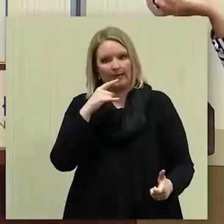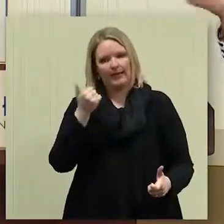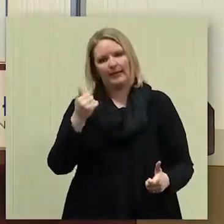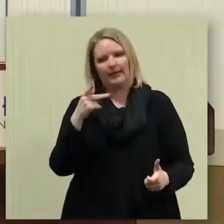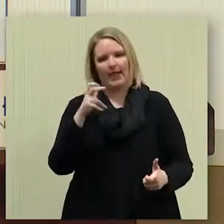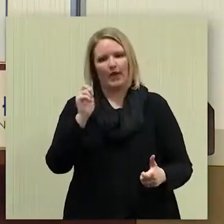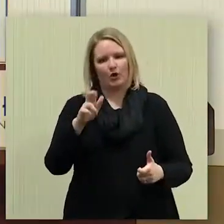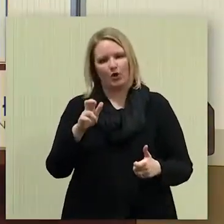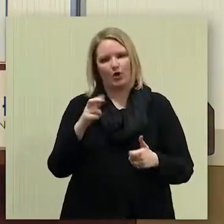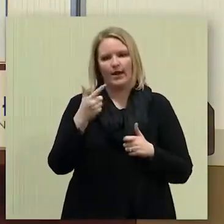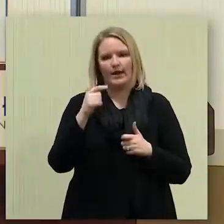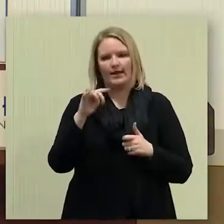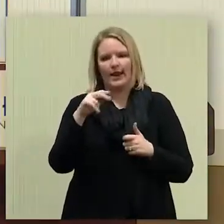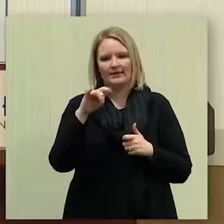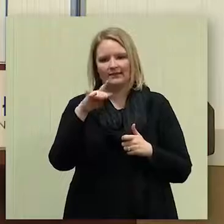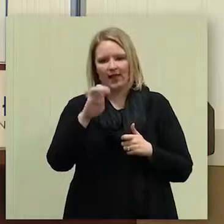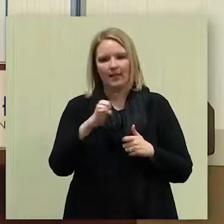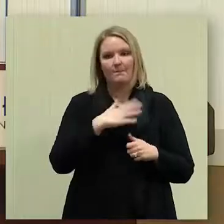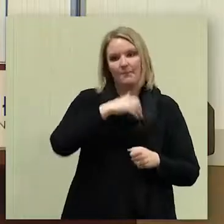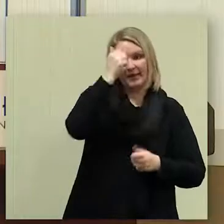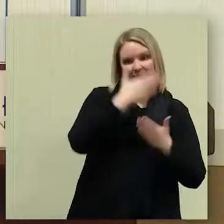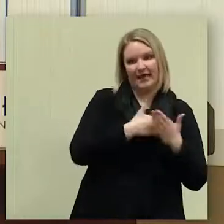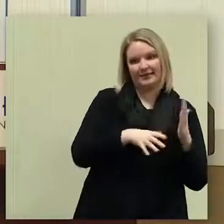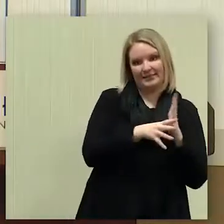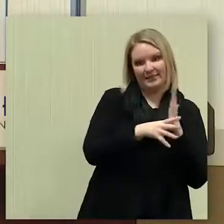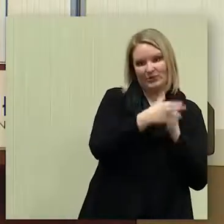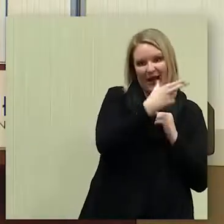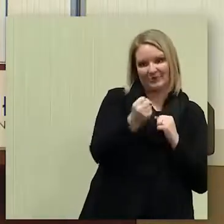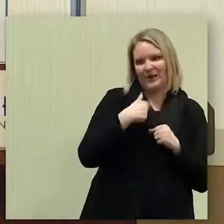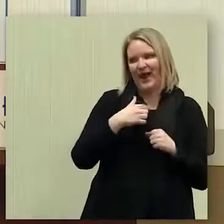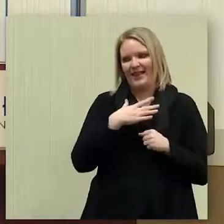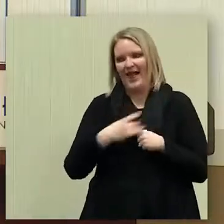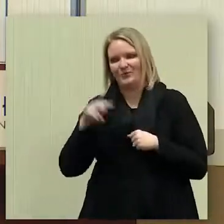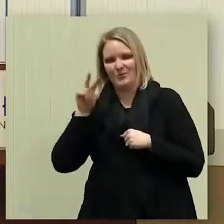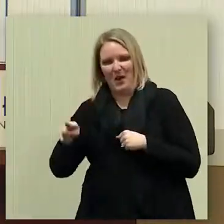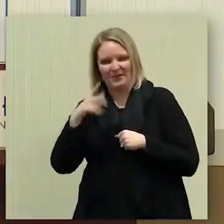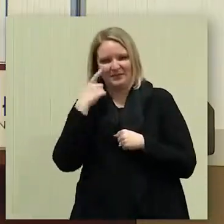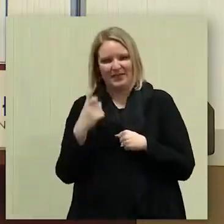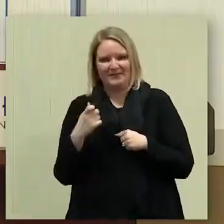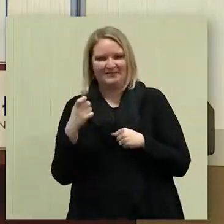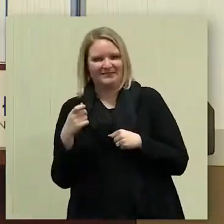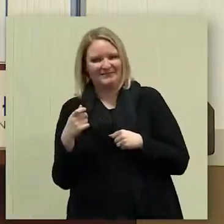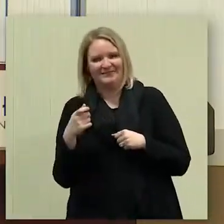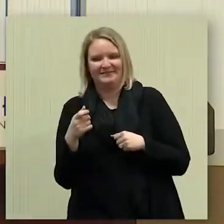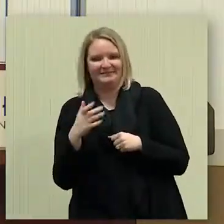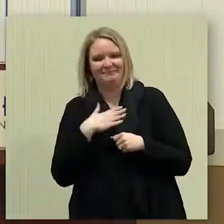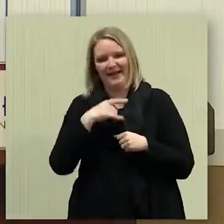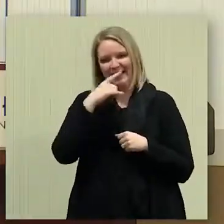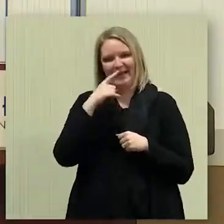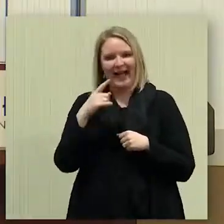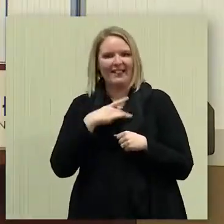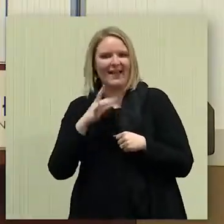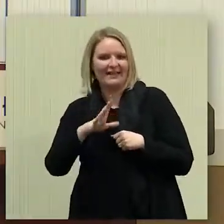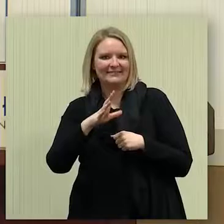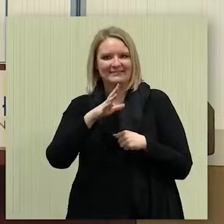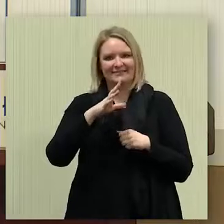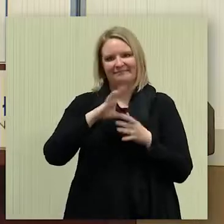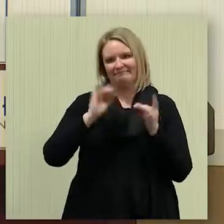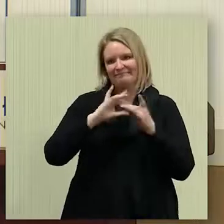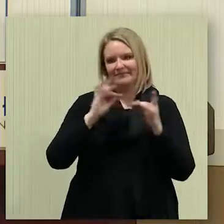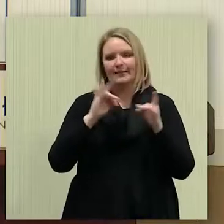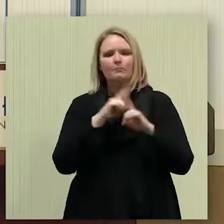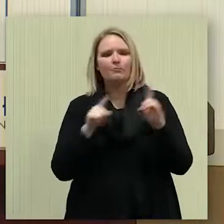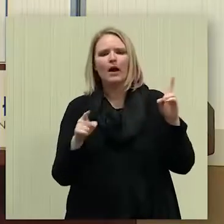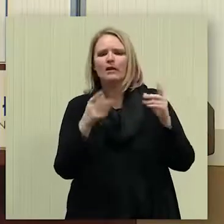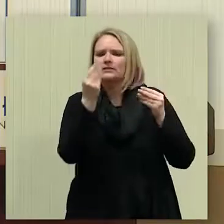He's at Gainesville, and my son's a senior in high school. So I love looking at that because I'm always like, how about we do this? You know, listen to the way he talks. But I think it